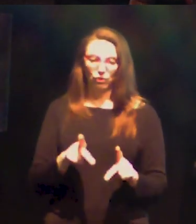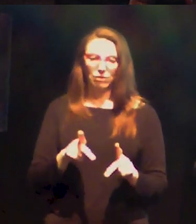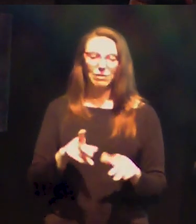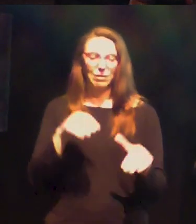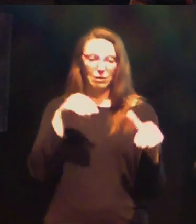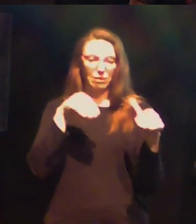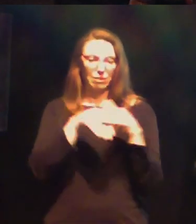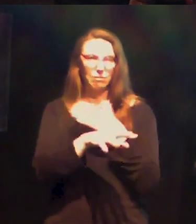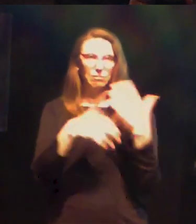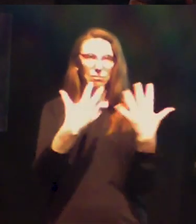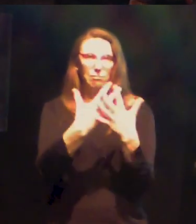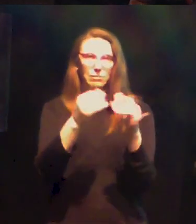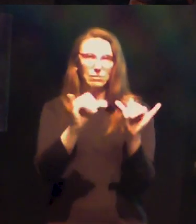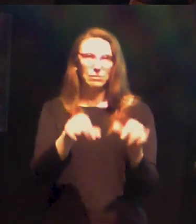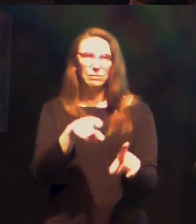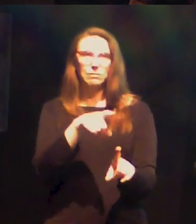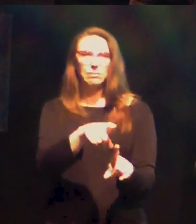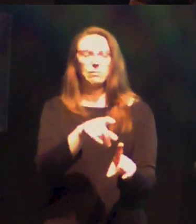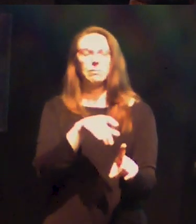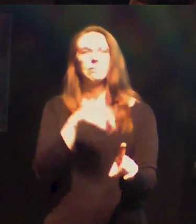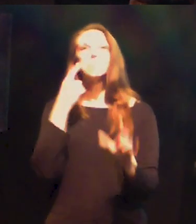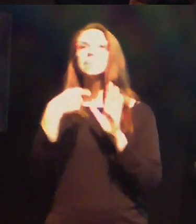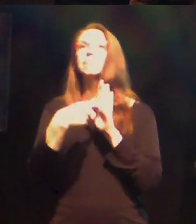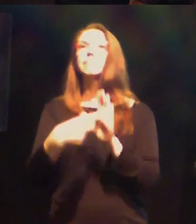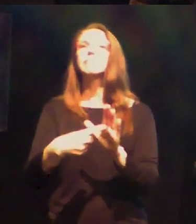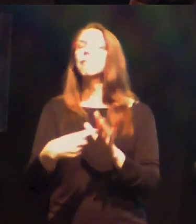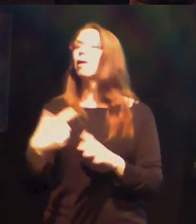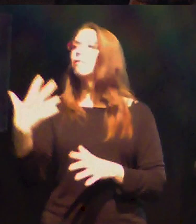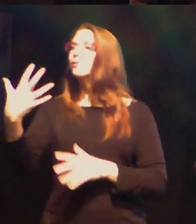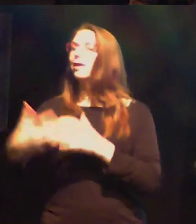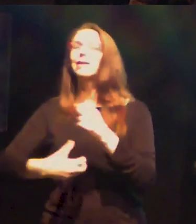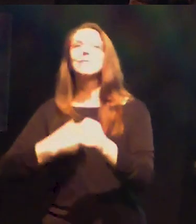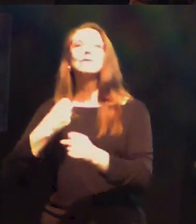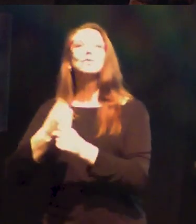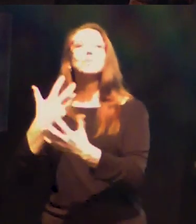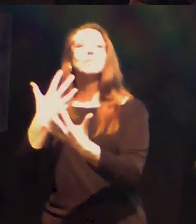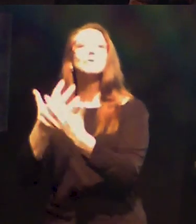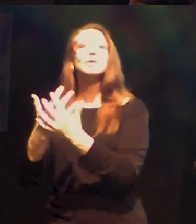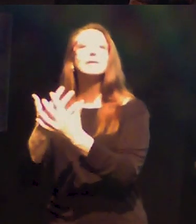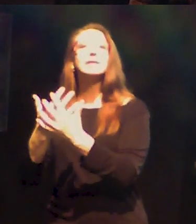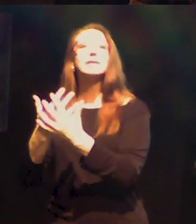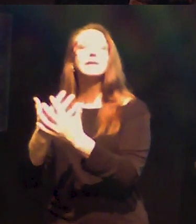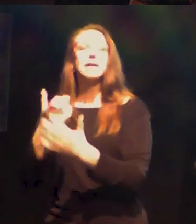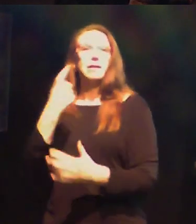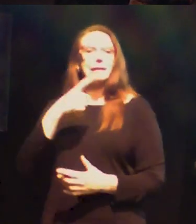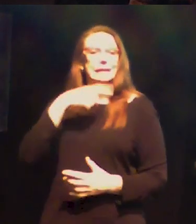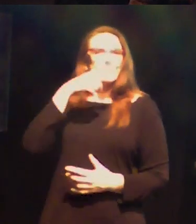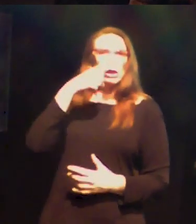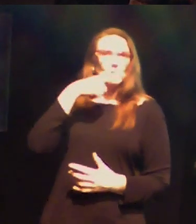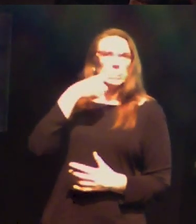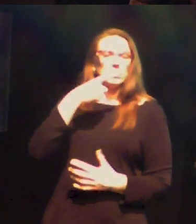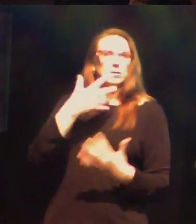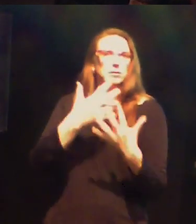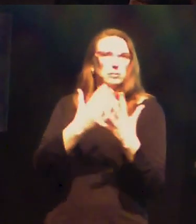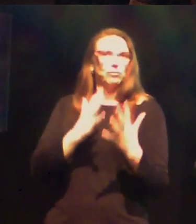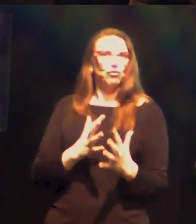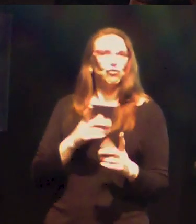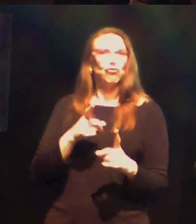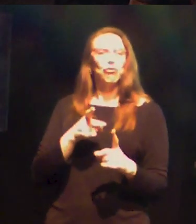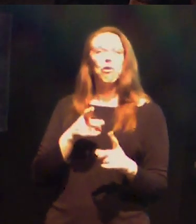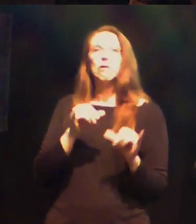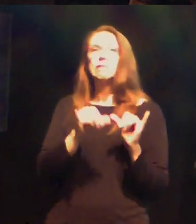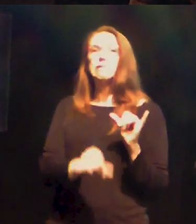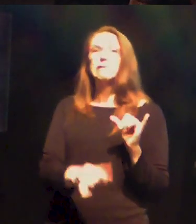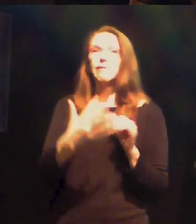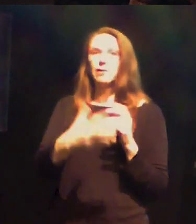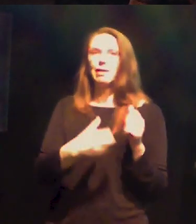the prison system, so for example, say 5 years in prison, where a hearing inmate may be in prison